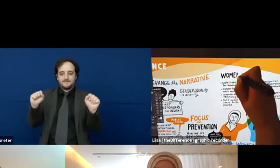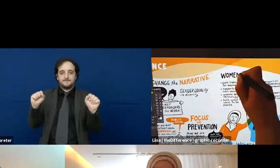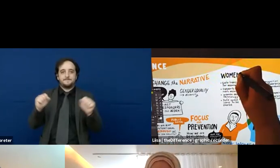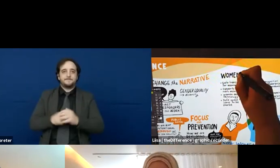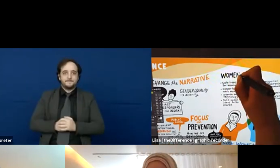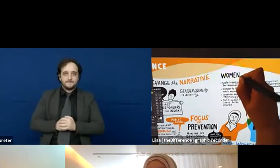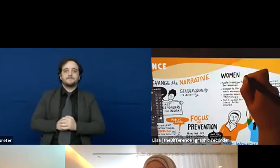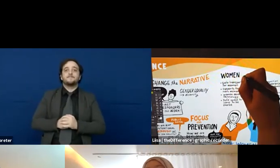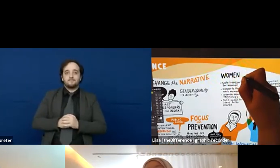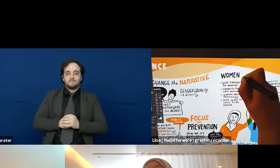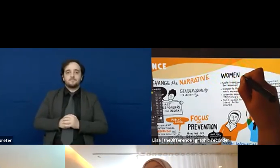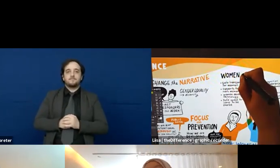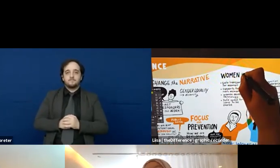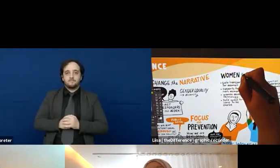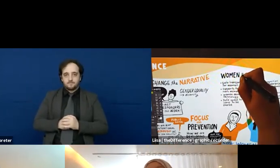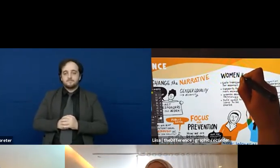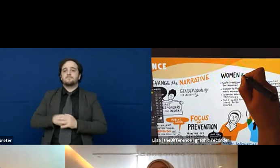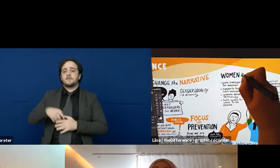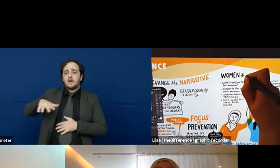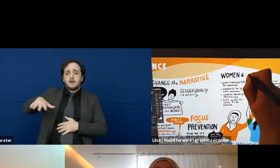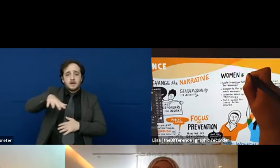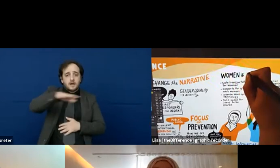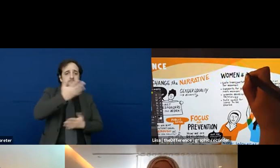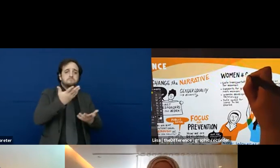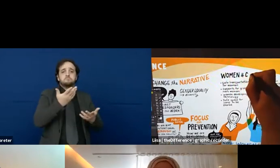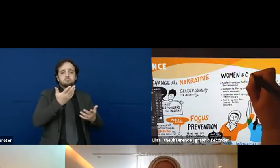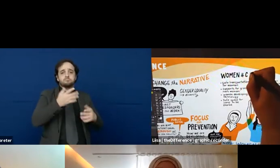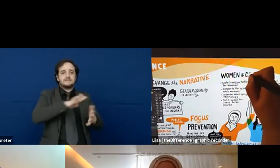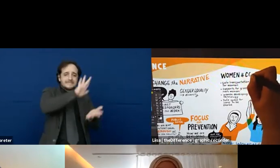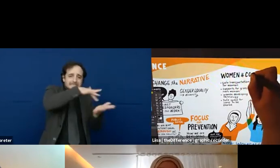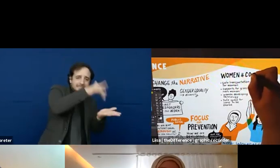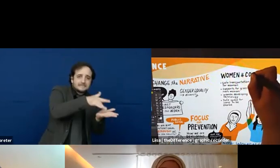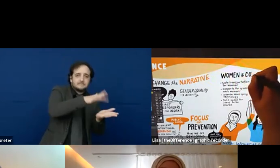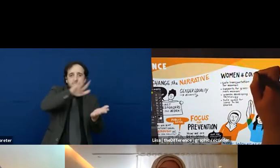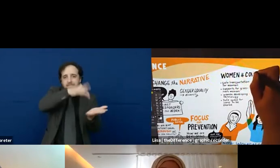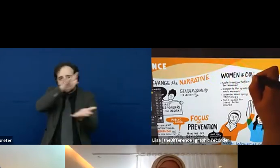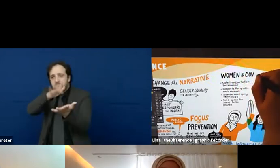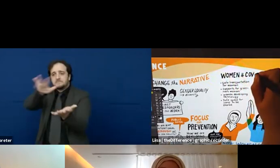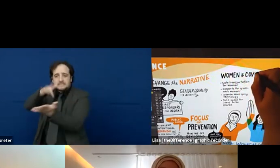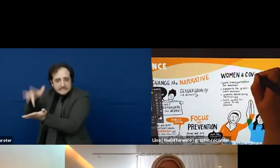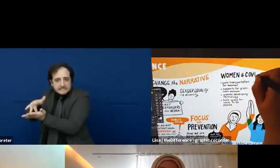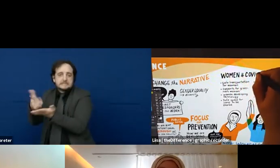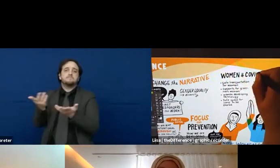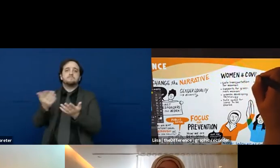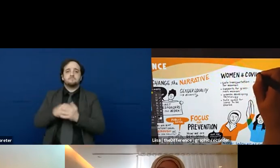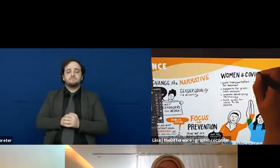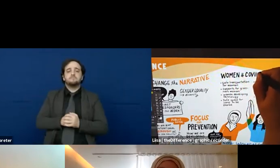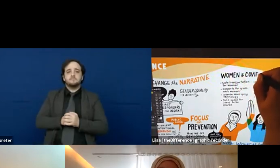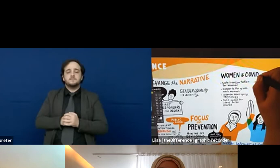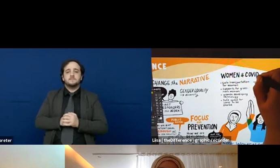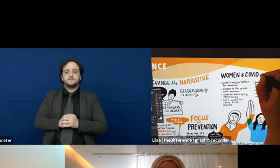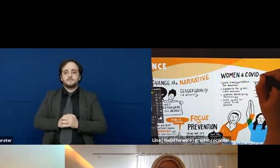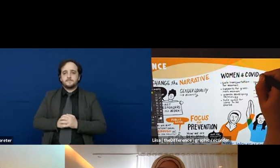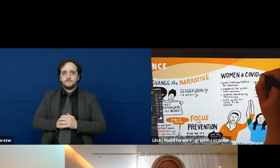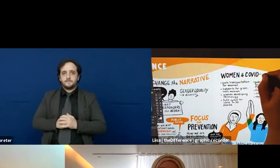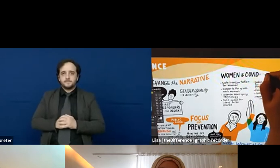pose to you is, what can the Action Coalition on GBV do to ensure a genuine focus on addressing violence